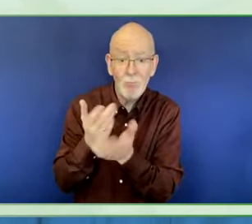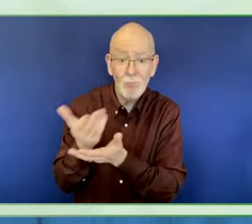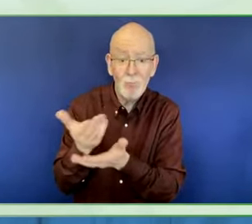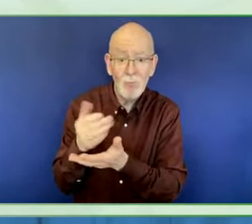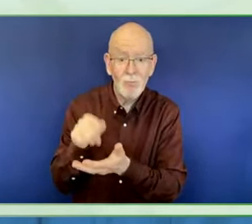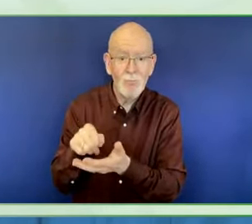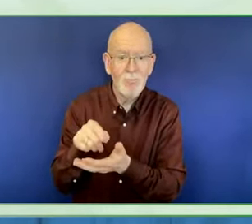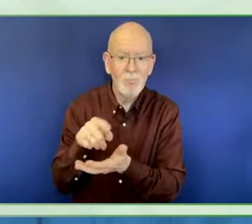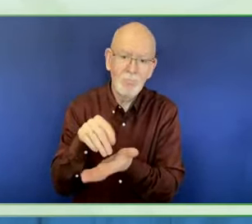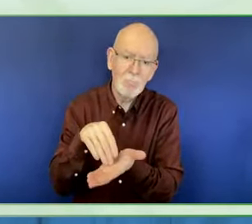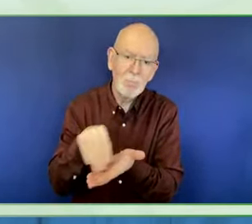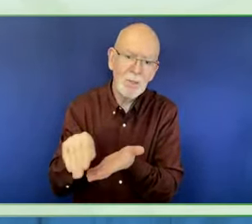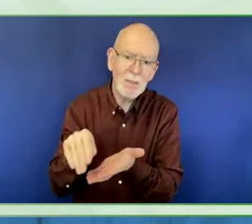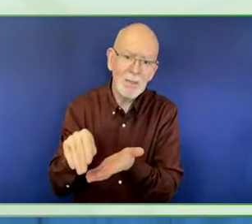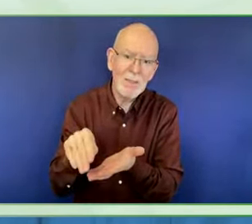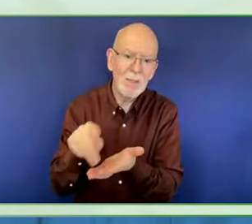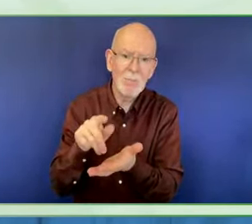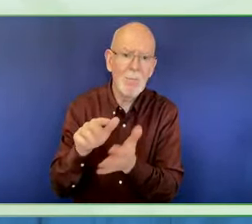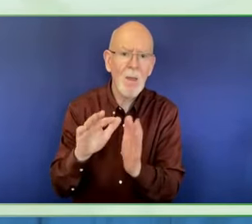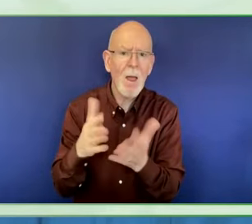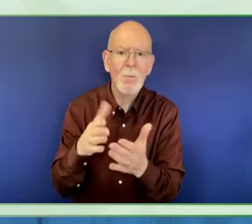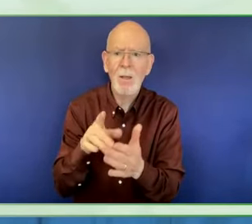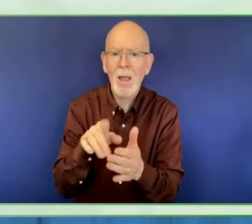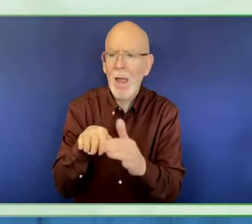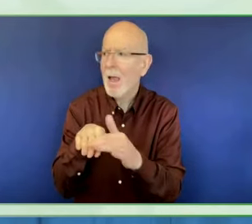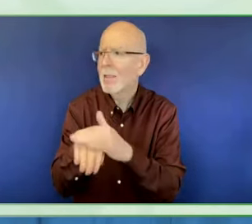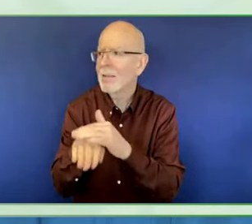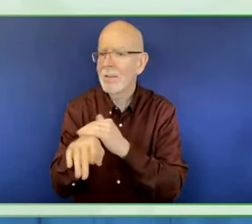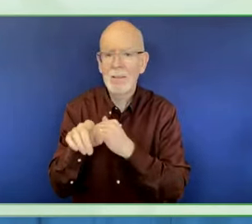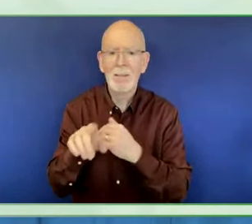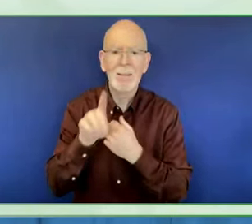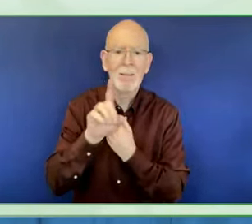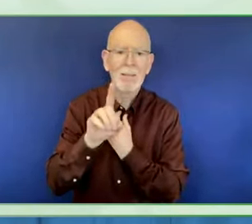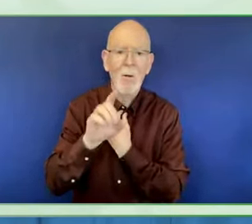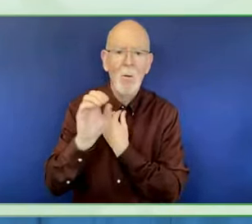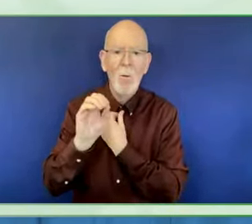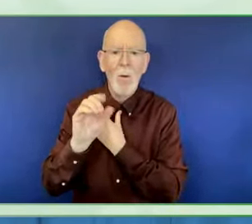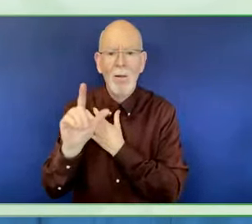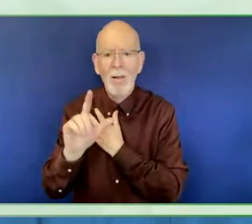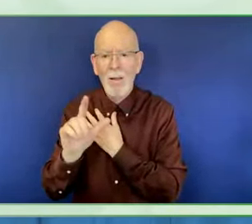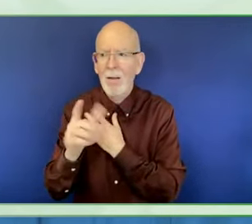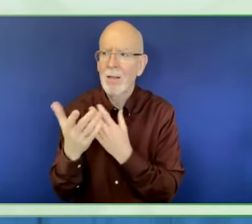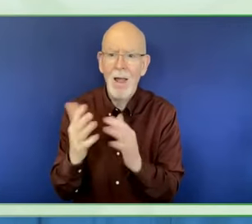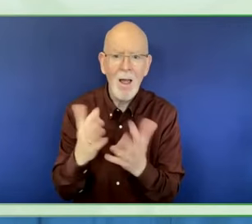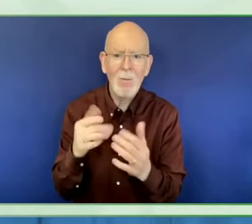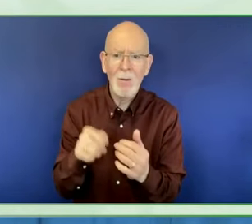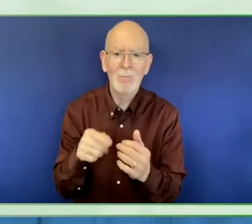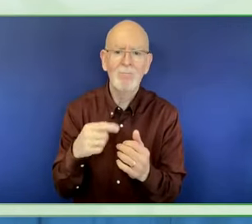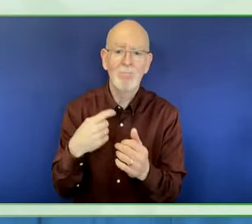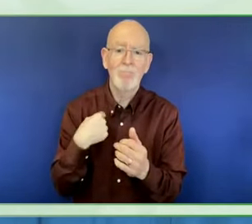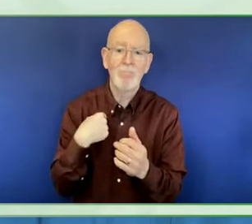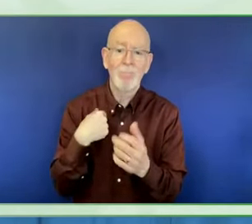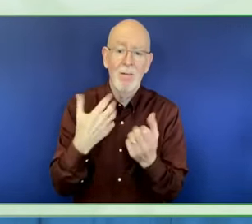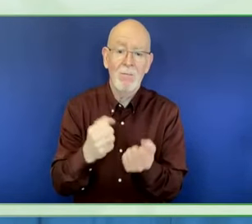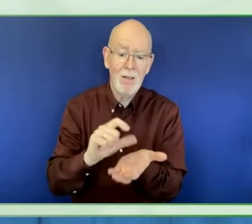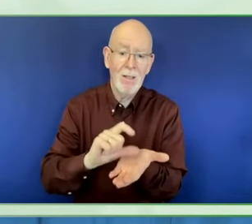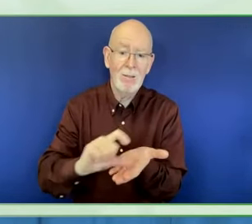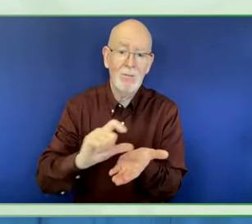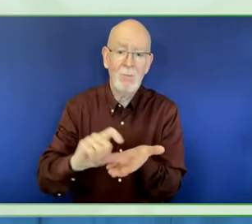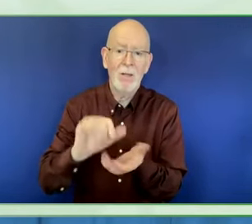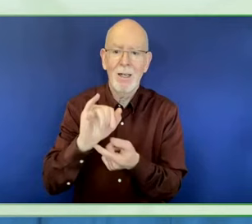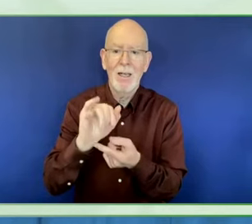read resources. It's a work in progress, so if you go there and you have feedback, please do send it in. And we also have a YouTube